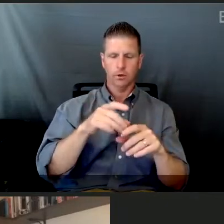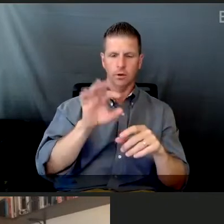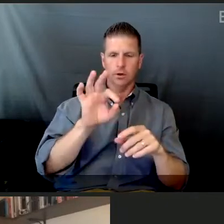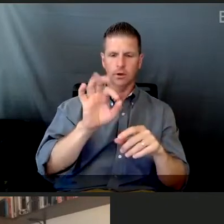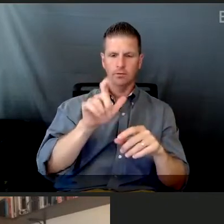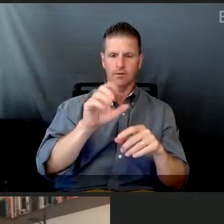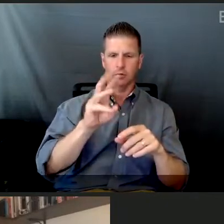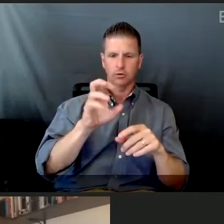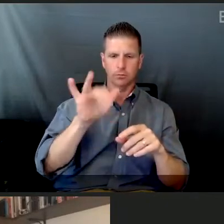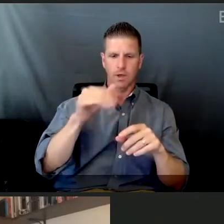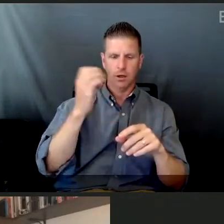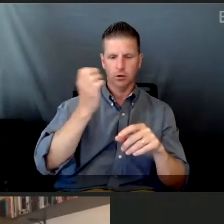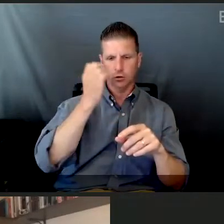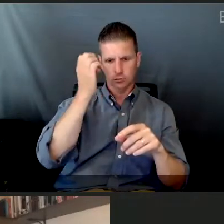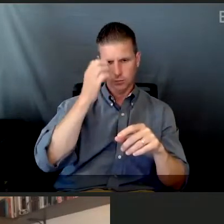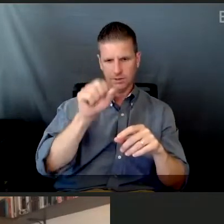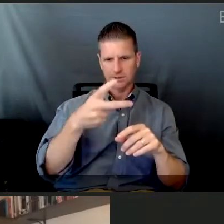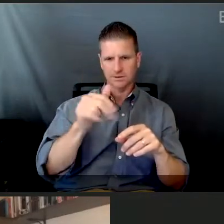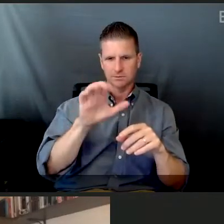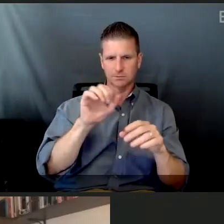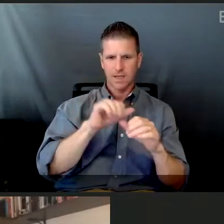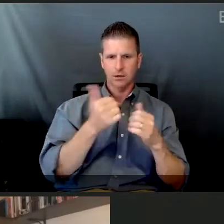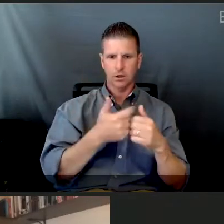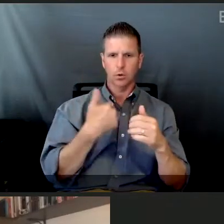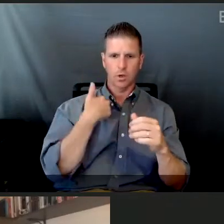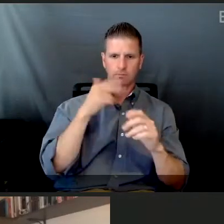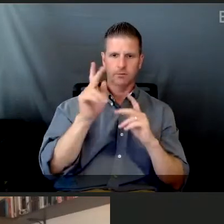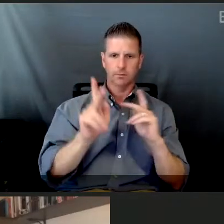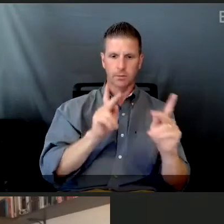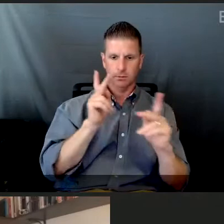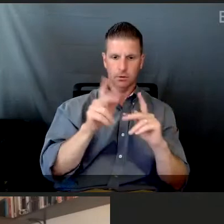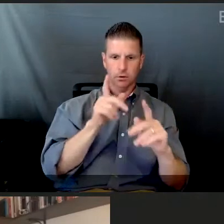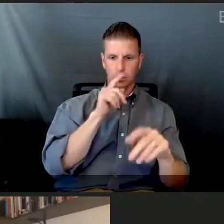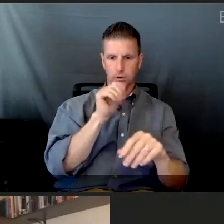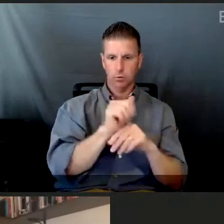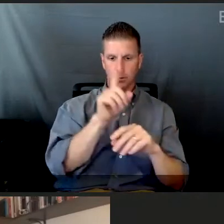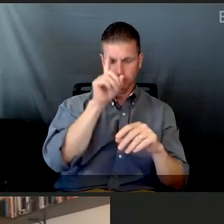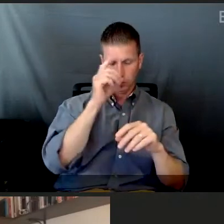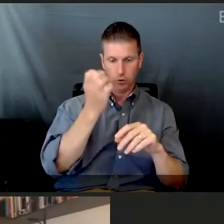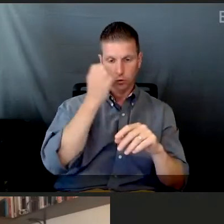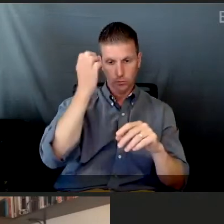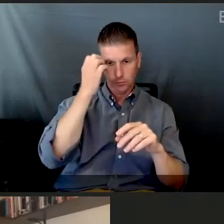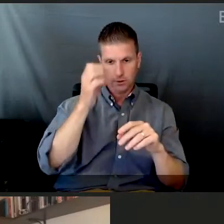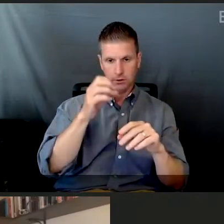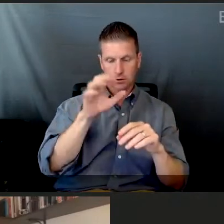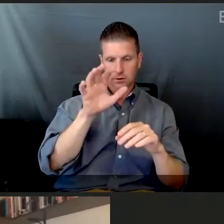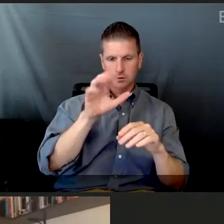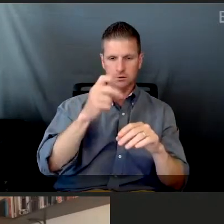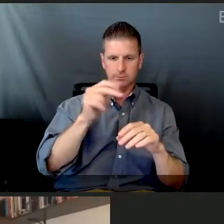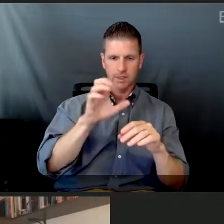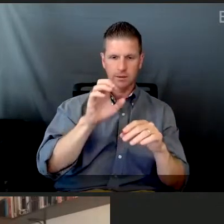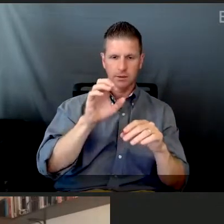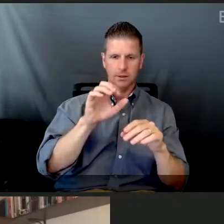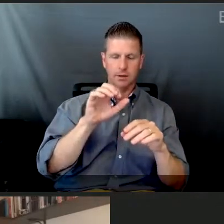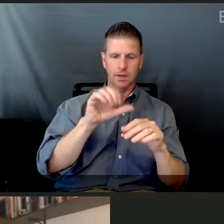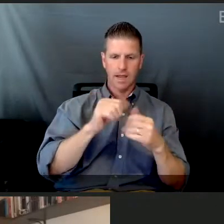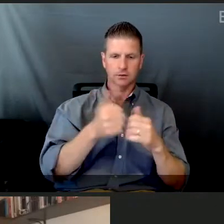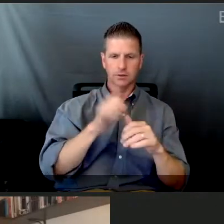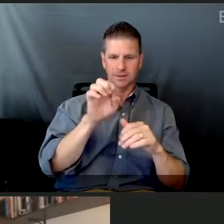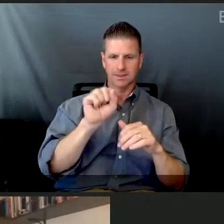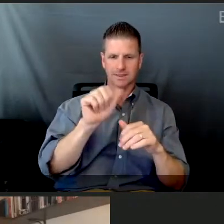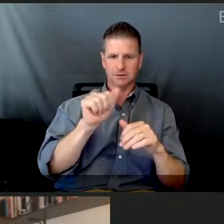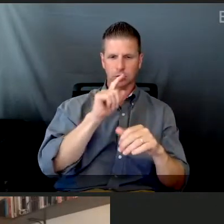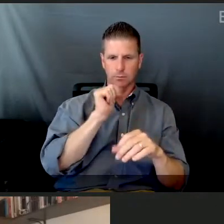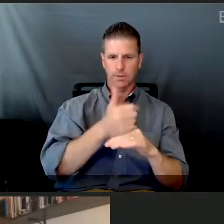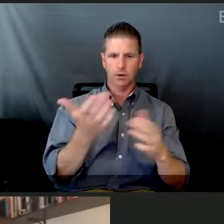European Space Agency. And so we have people who work for the European Space Agency, or ESA, like myself, who are based here at